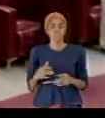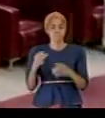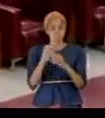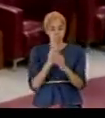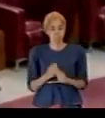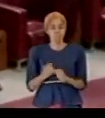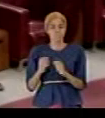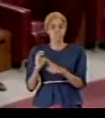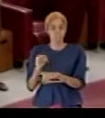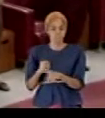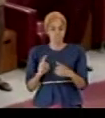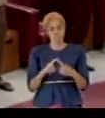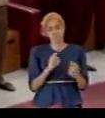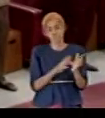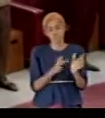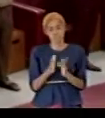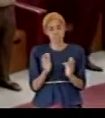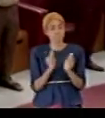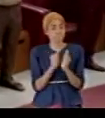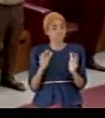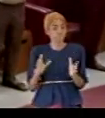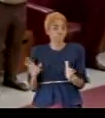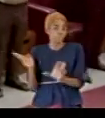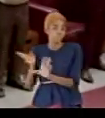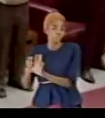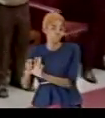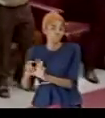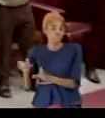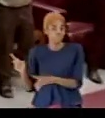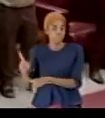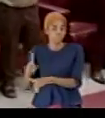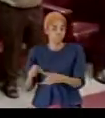Drop every holier-than-thou attitude.